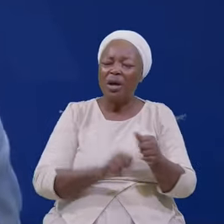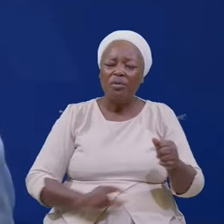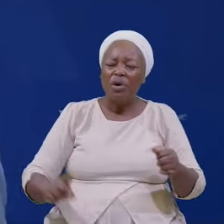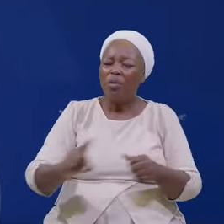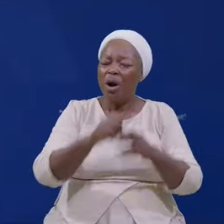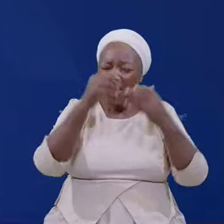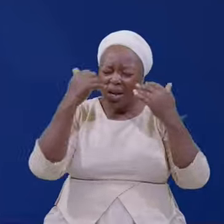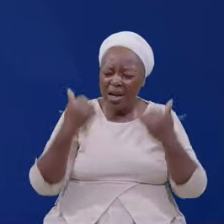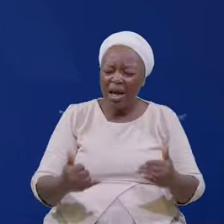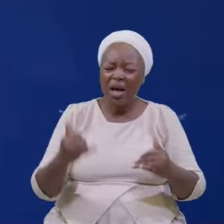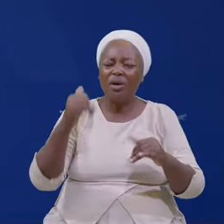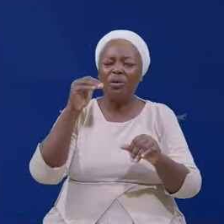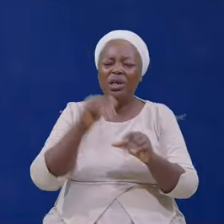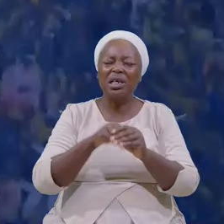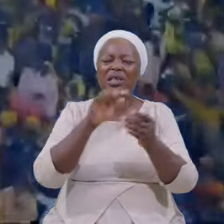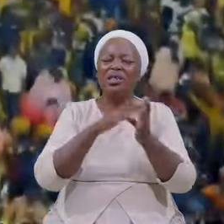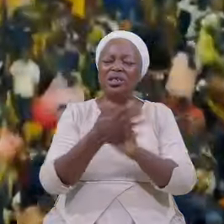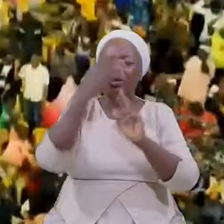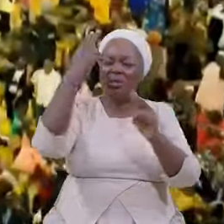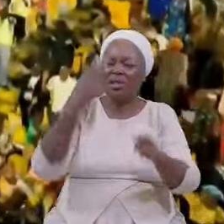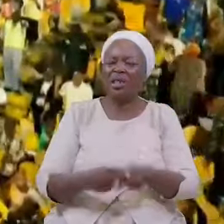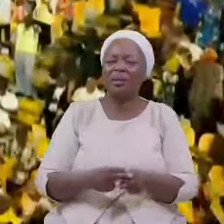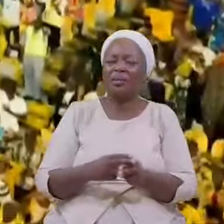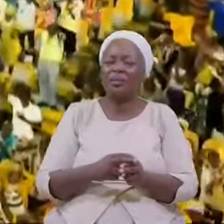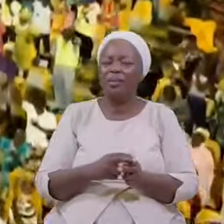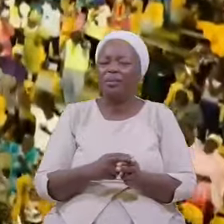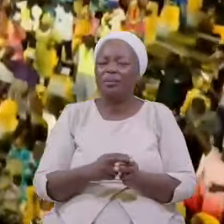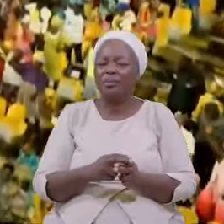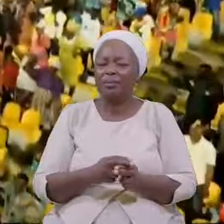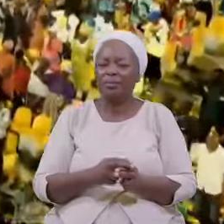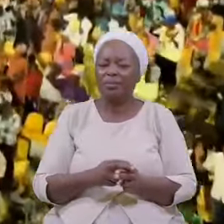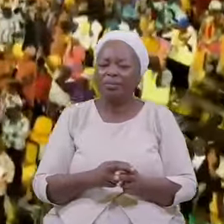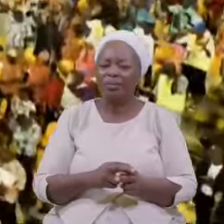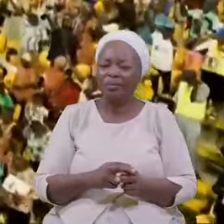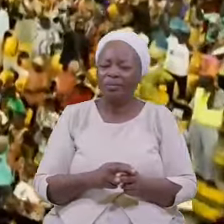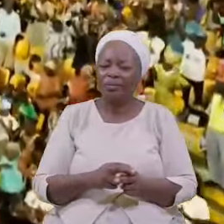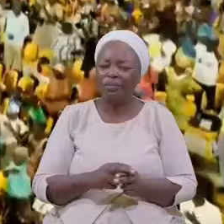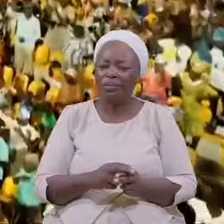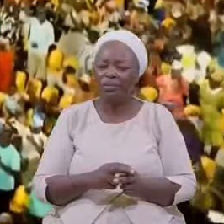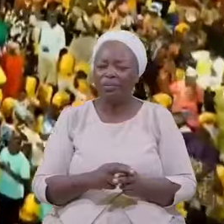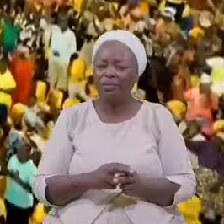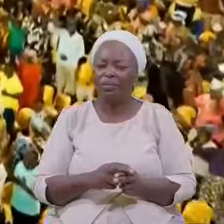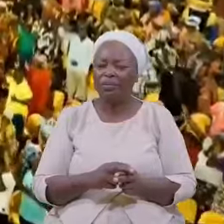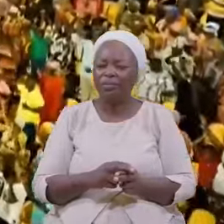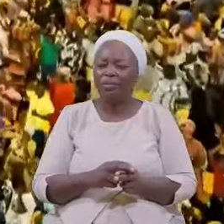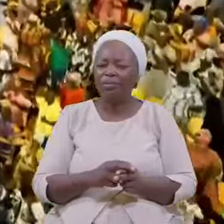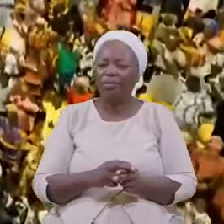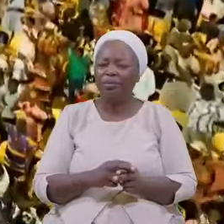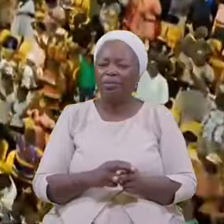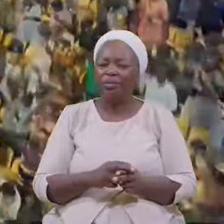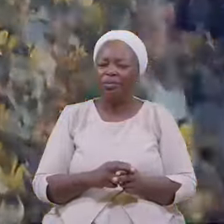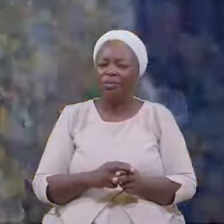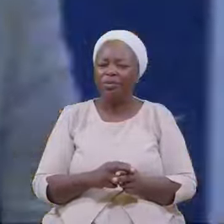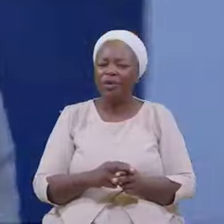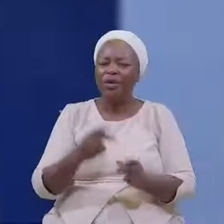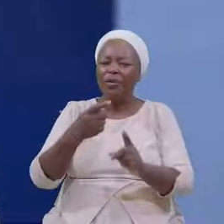now in Jesus' name. Selon ta promesse, j'envoie la guérison maintenant à tout le monde maintenant. From the